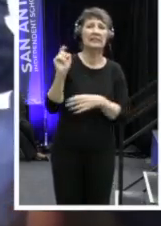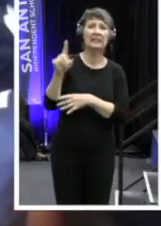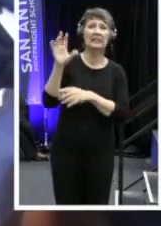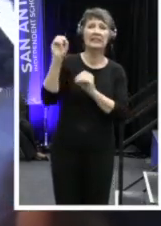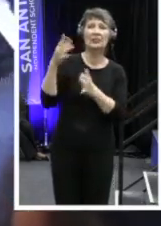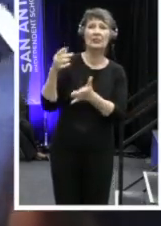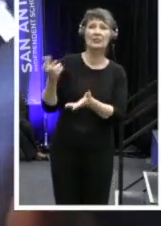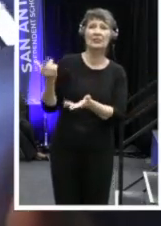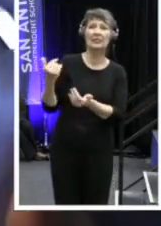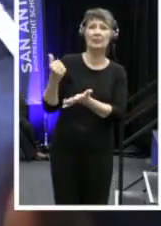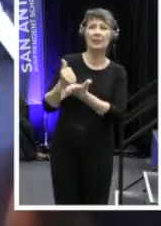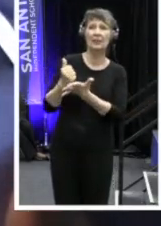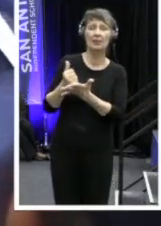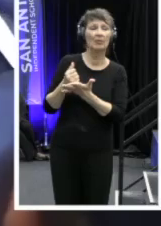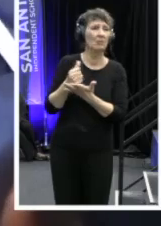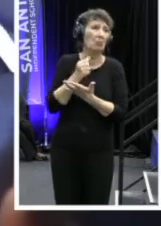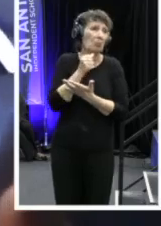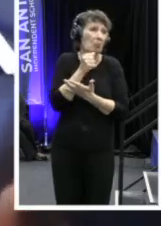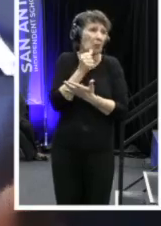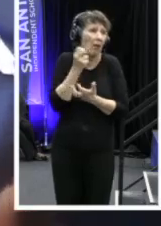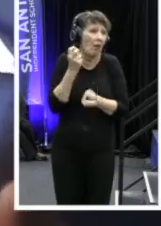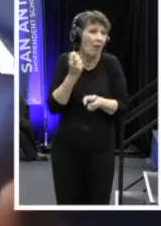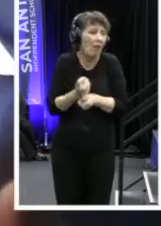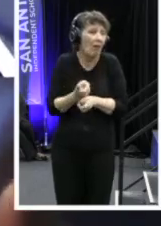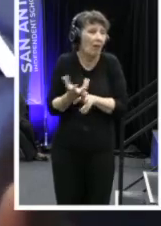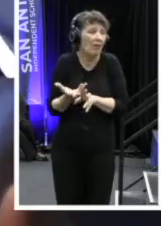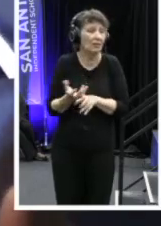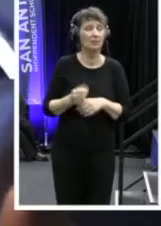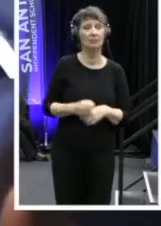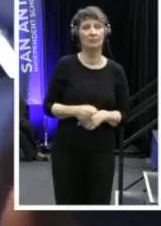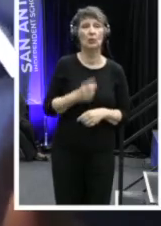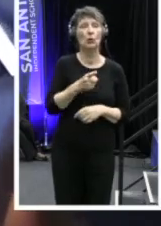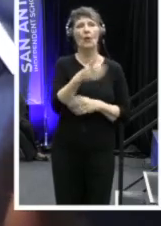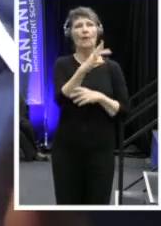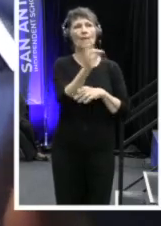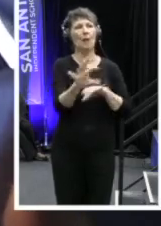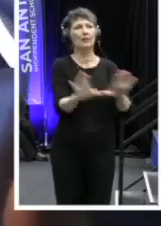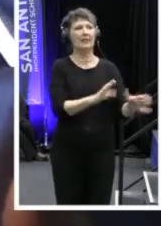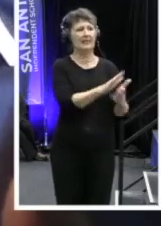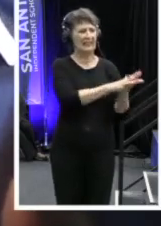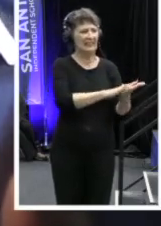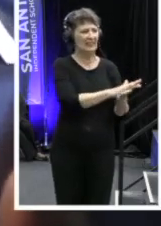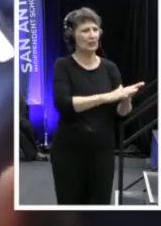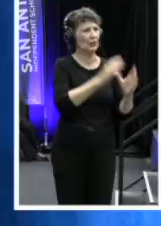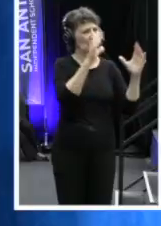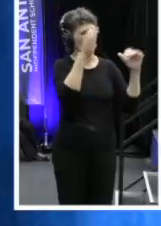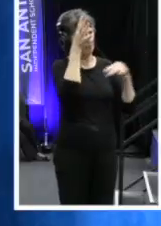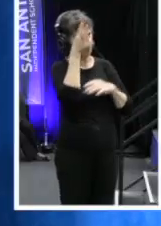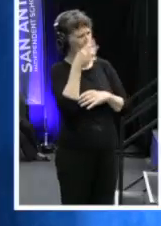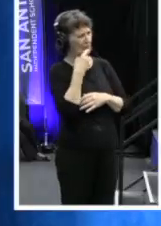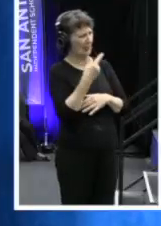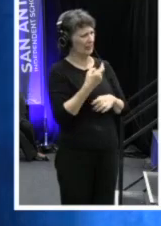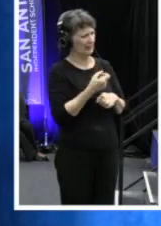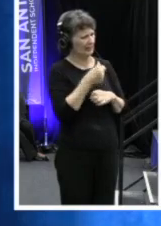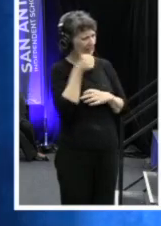help wasn't as hard as you thought. You finally did the dishes your parents told you to do a day ago.